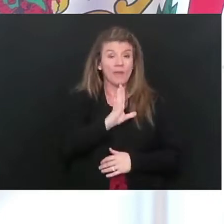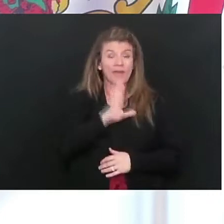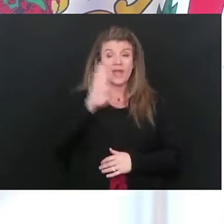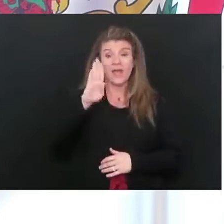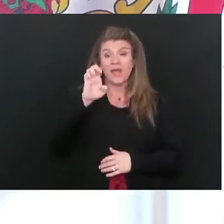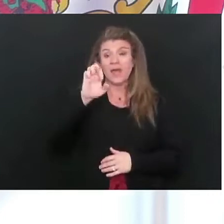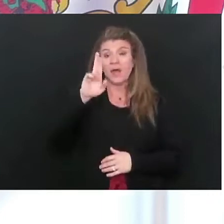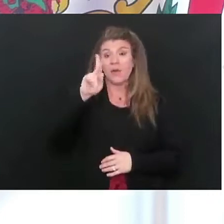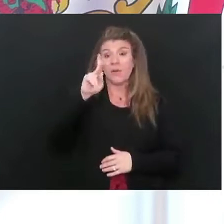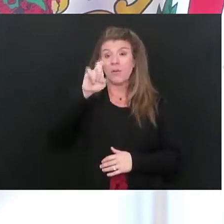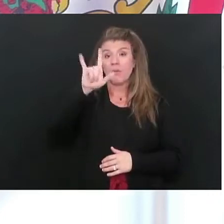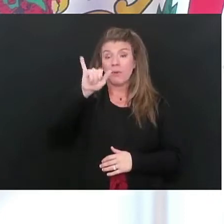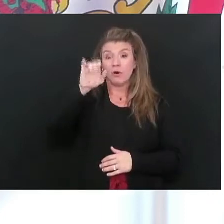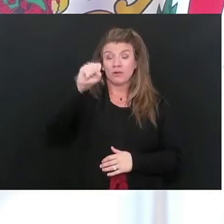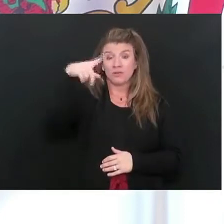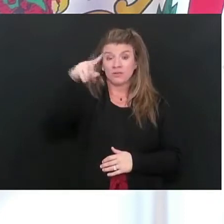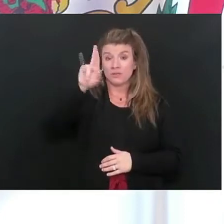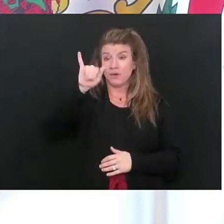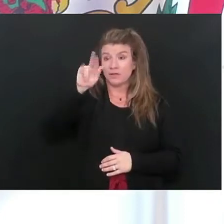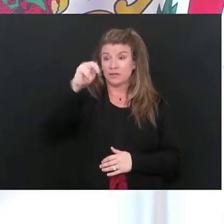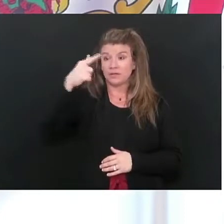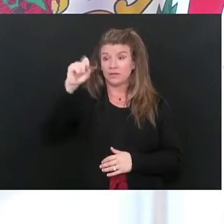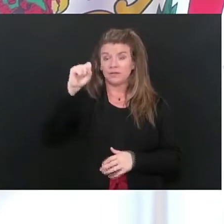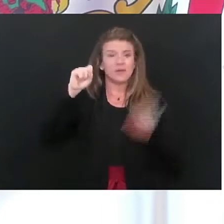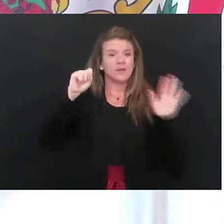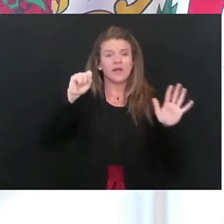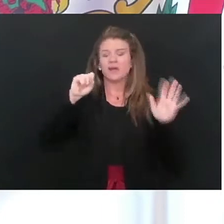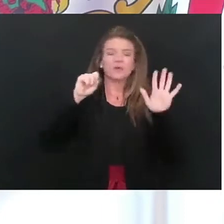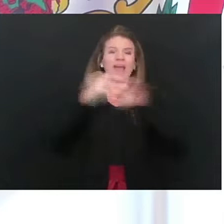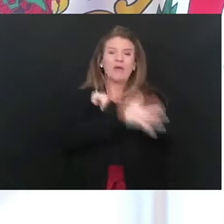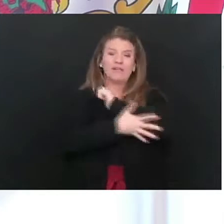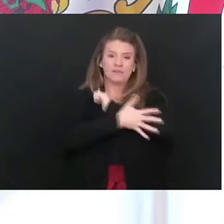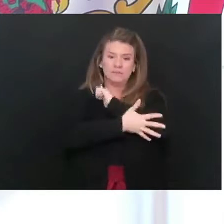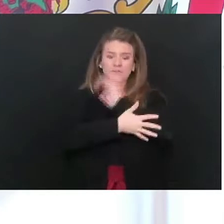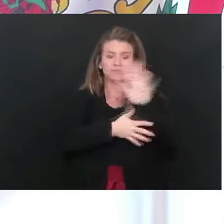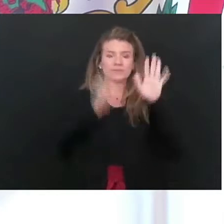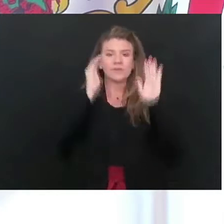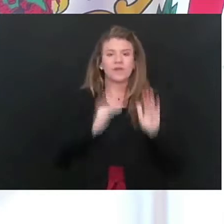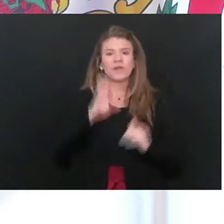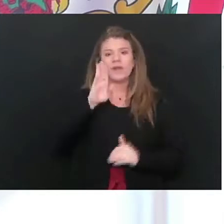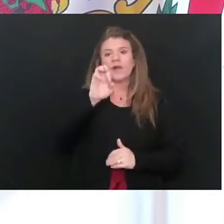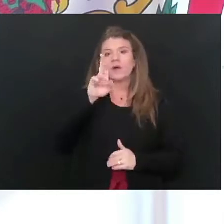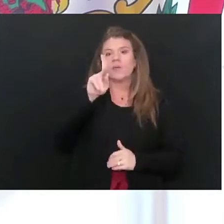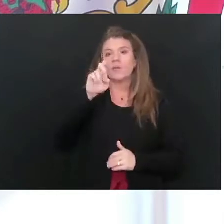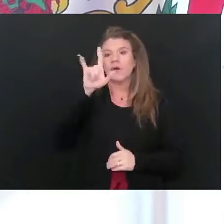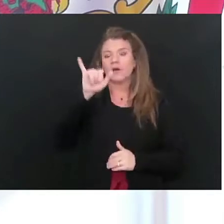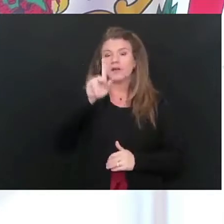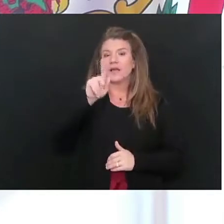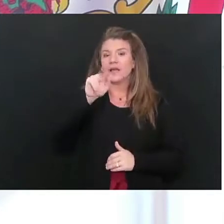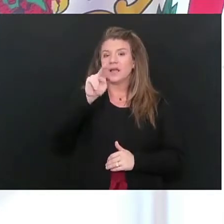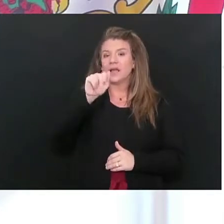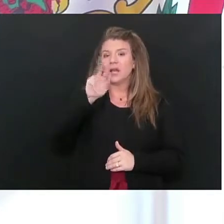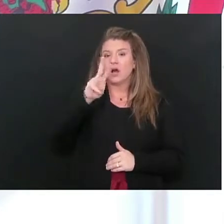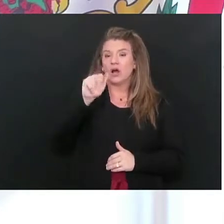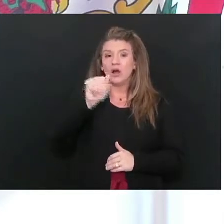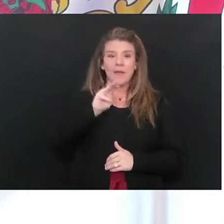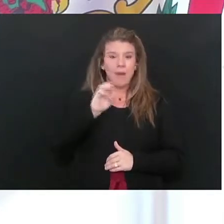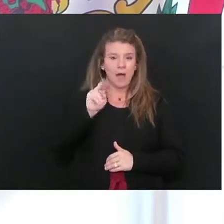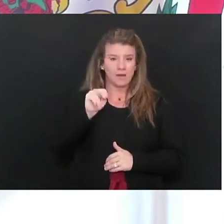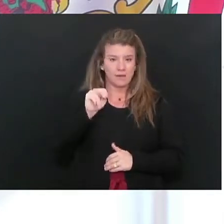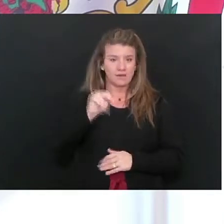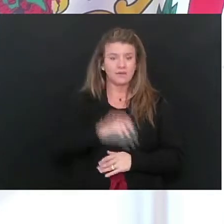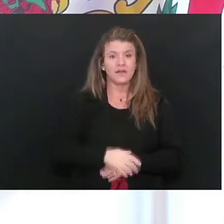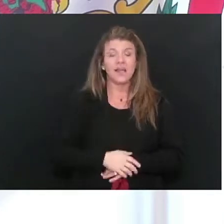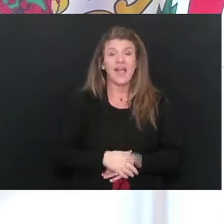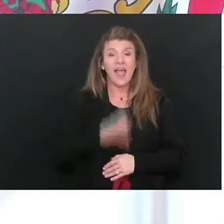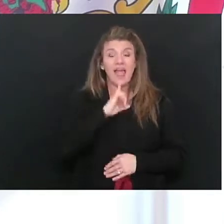Berkeley Springs, and they're going to be in these counties. They're going to be in Berkeley, Kanawha, and Monongahela counties. And